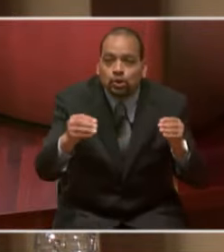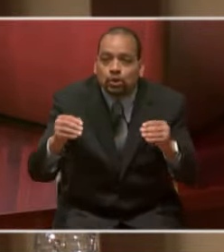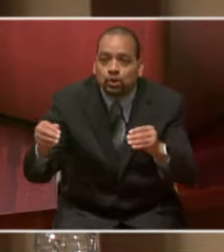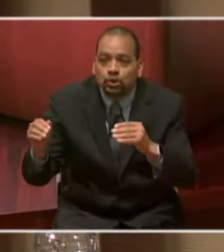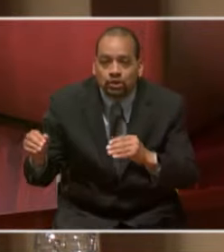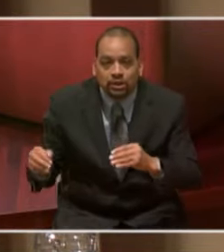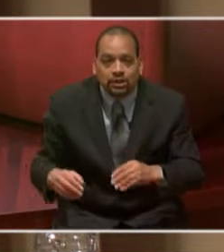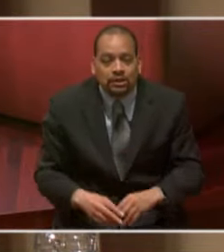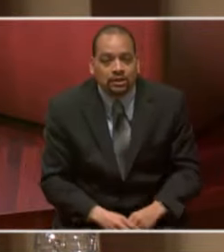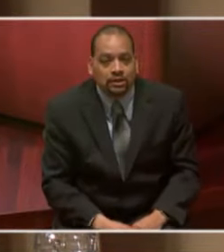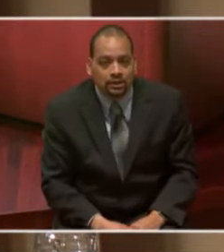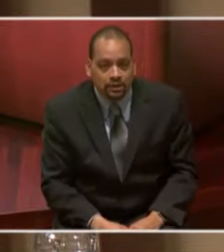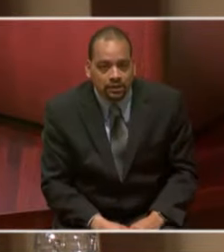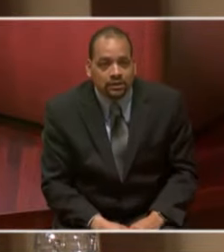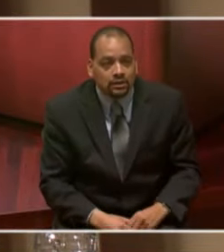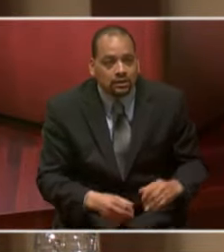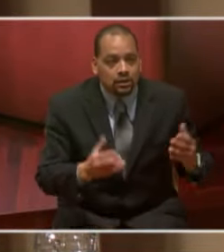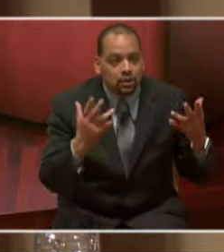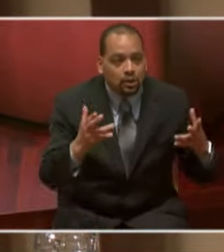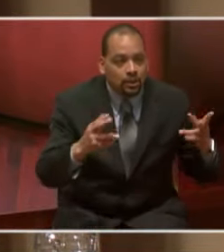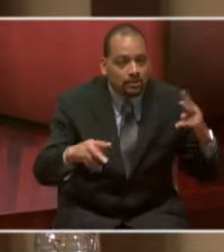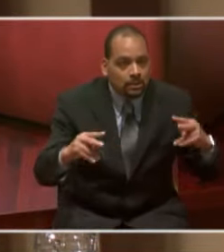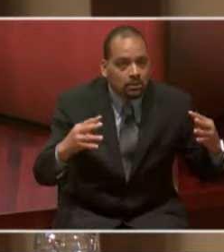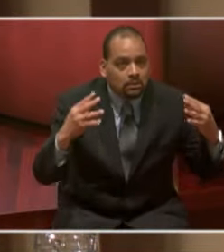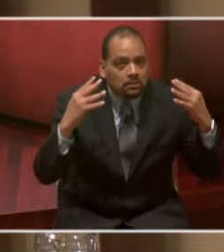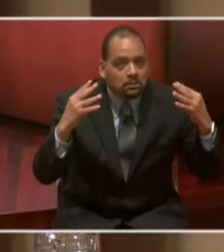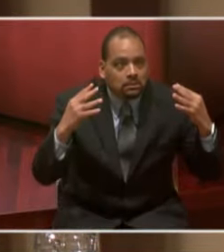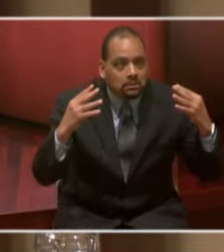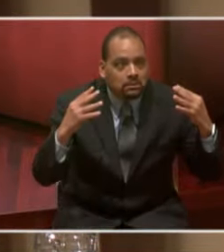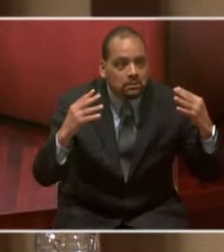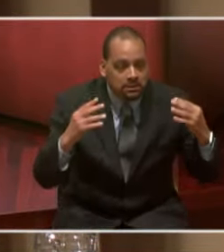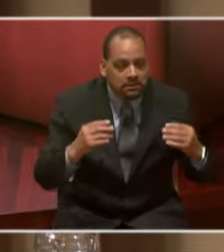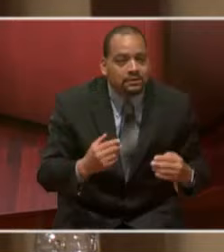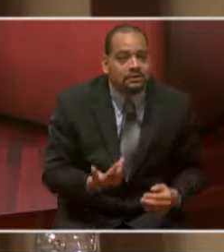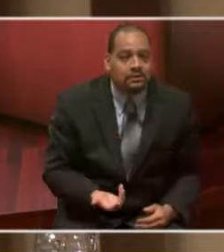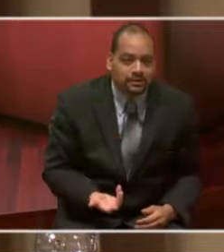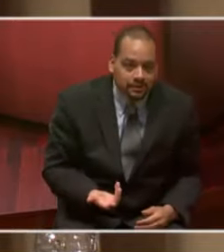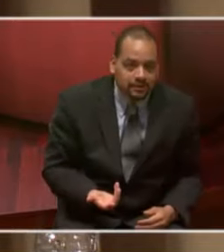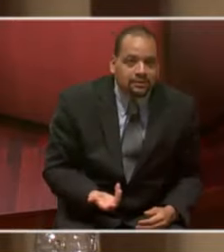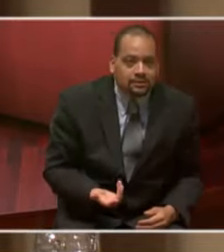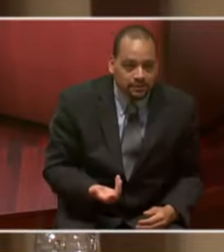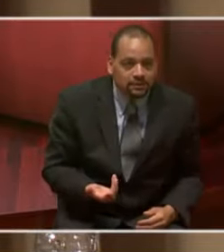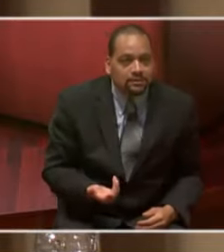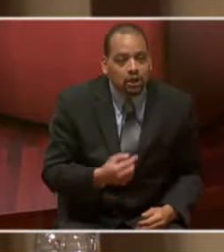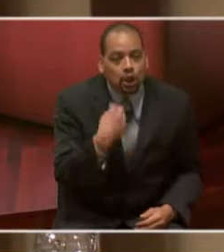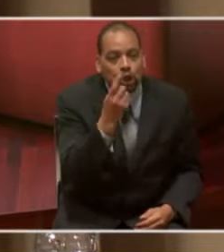would be willing to drive us out of Birmingham and make it to Montgomery.